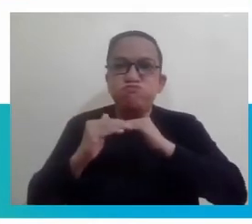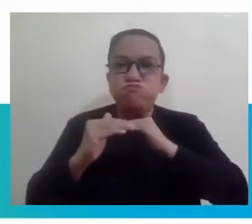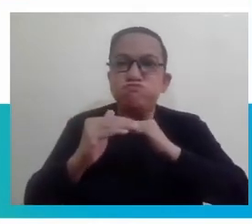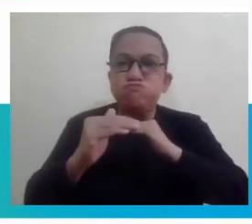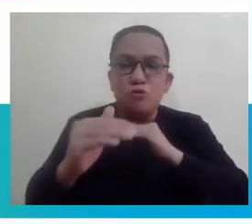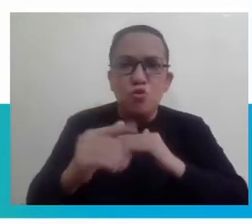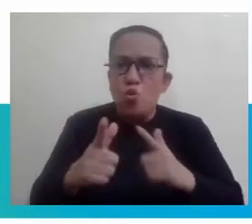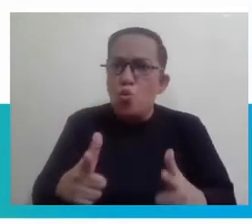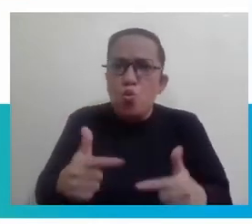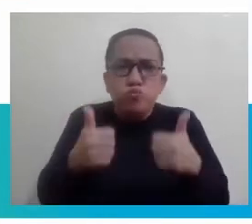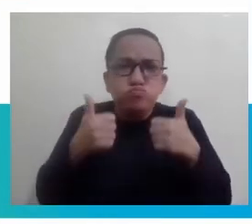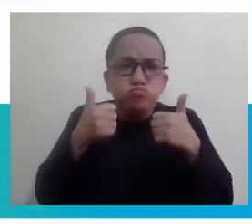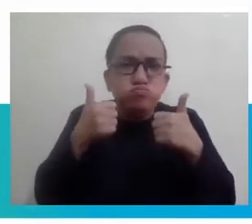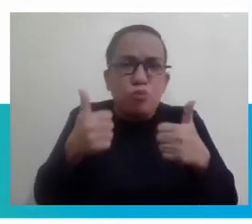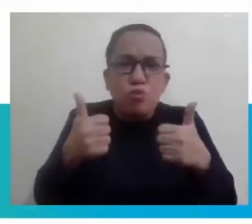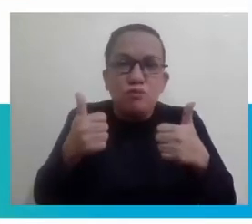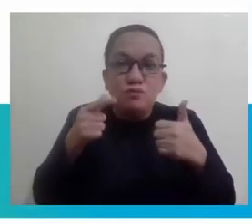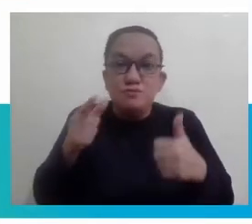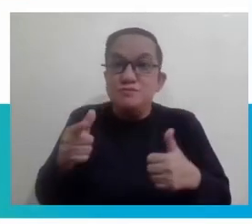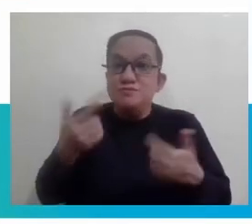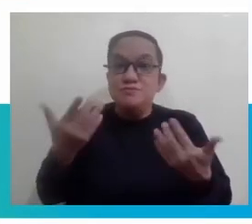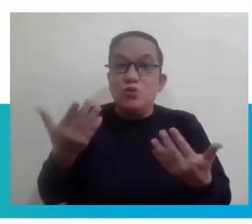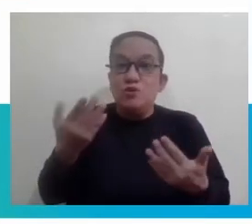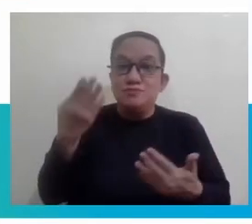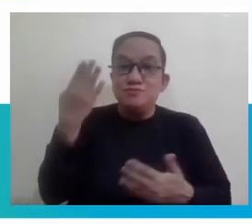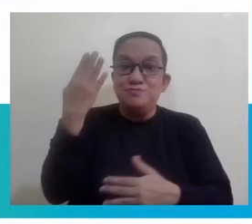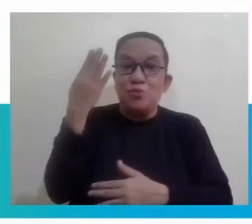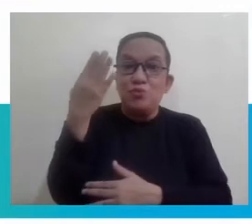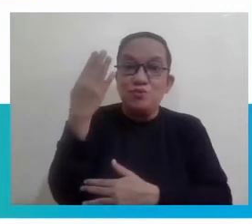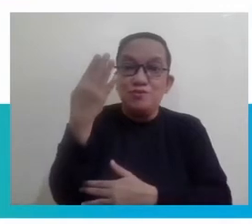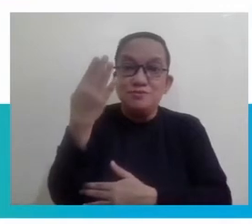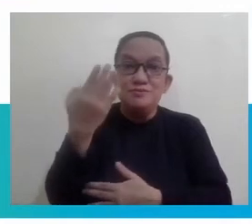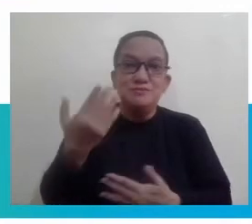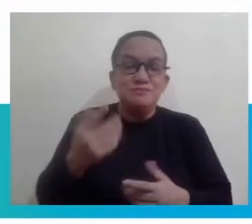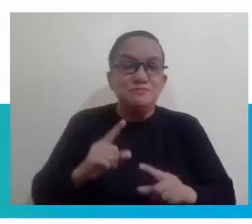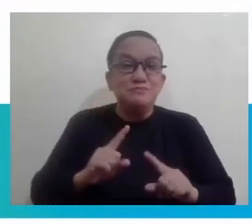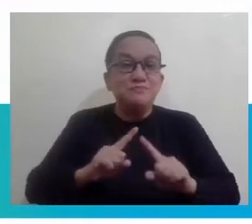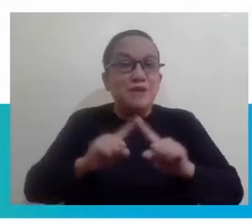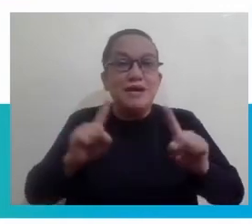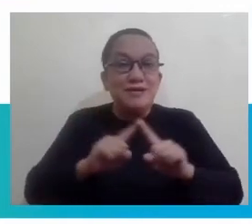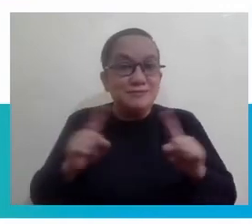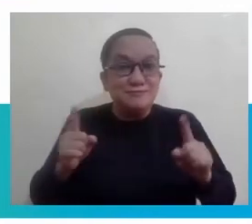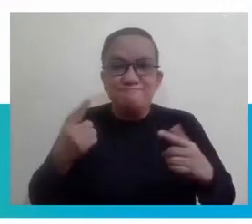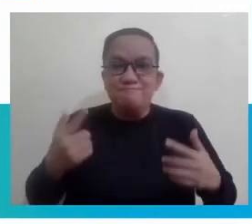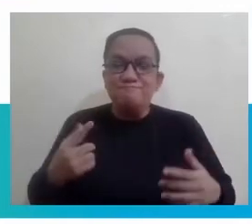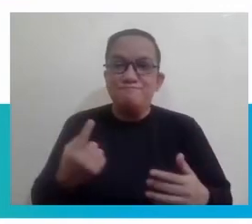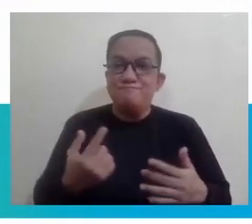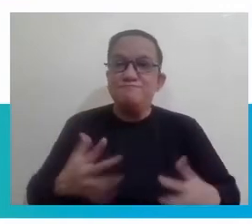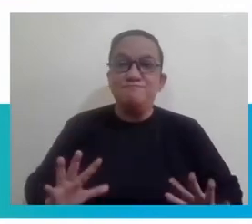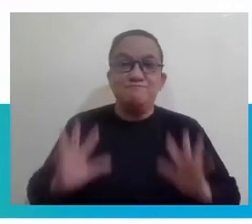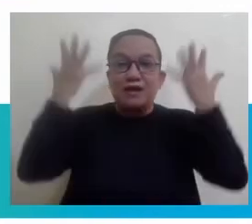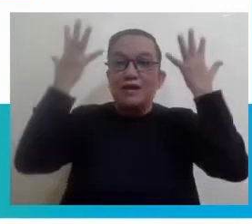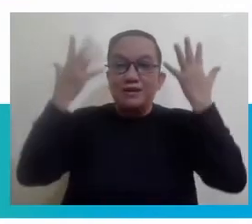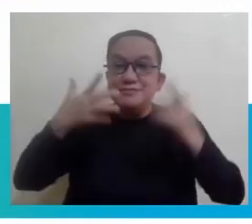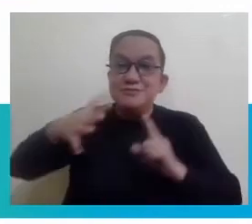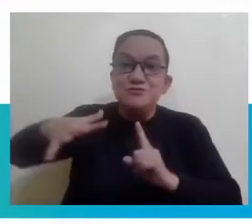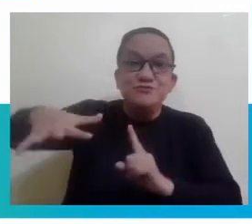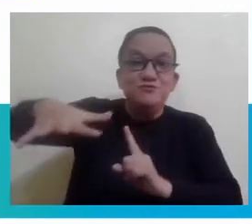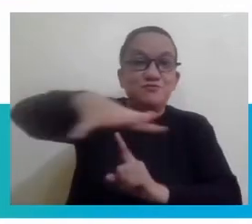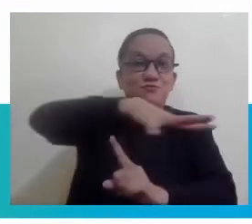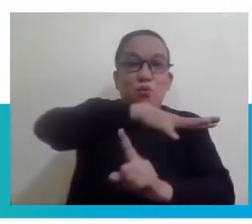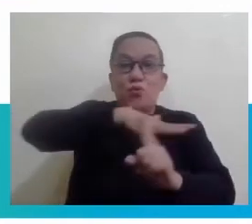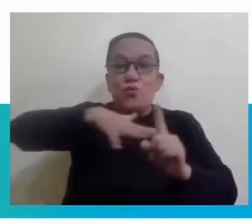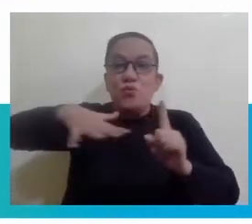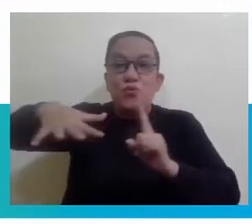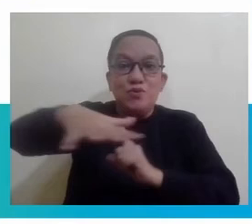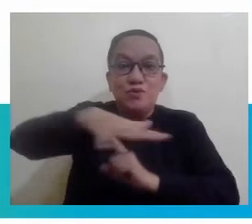hit by supply chain disruptions and tourism's collapse. Reshaping it to function sustainably can support livelihoods